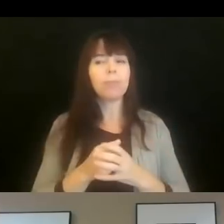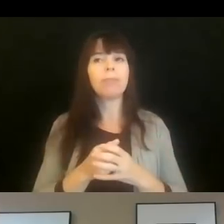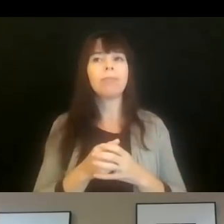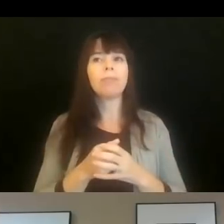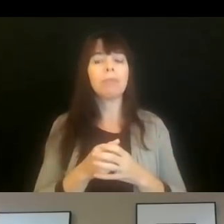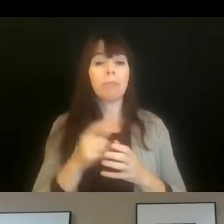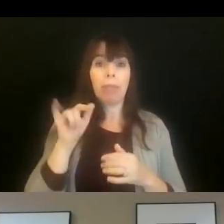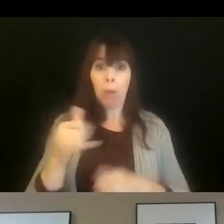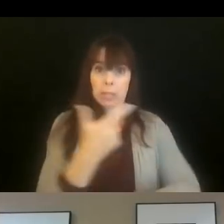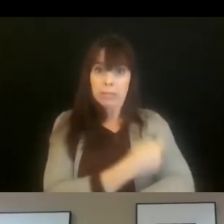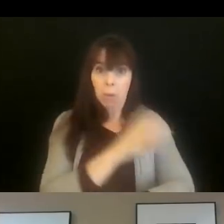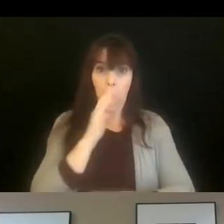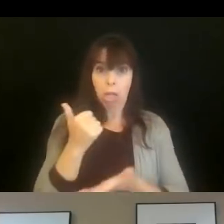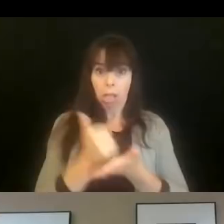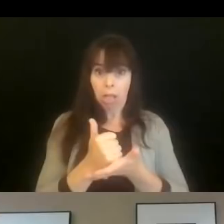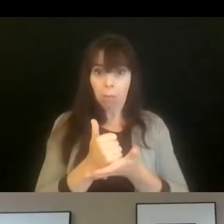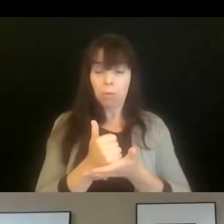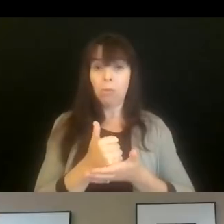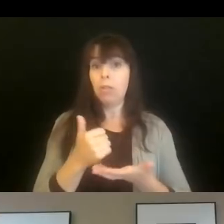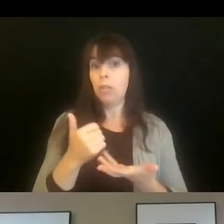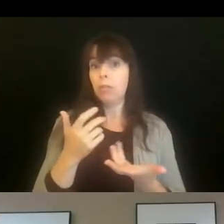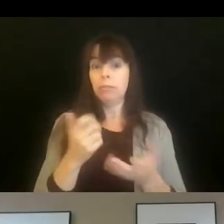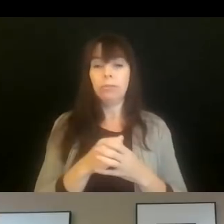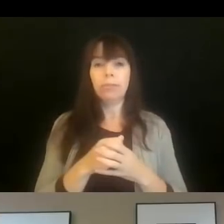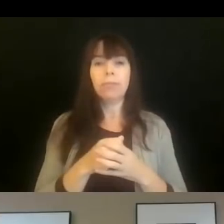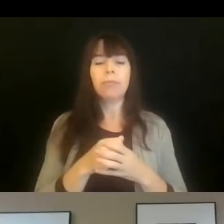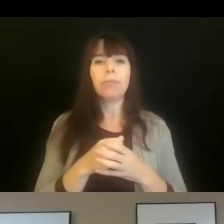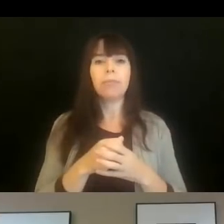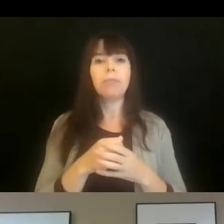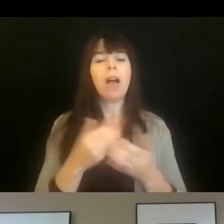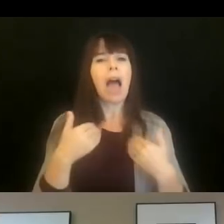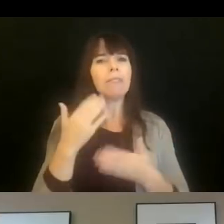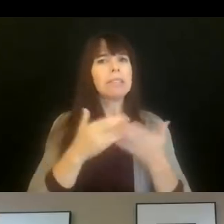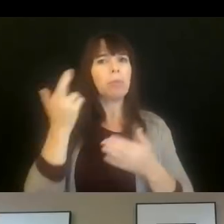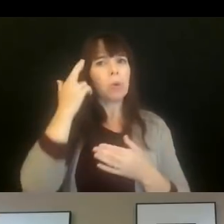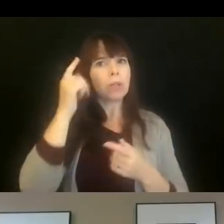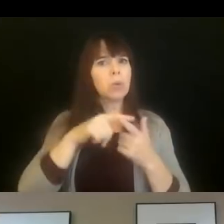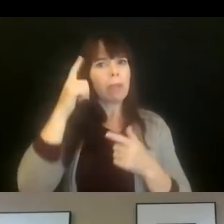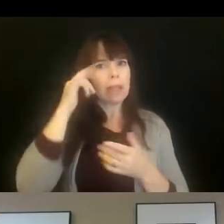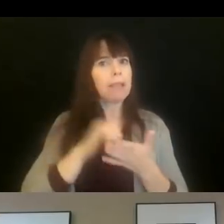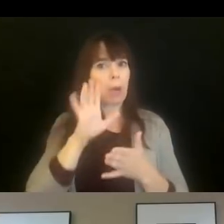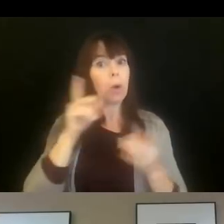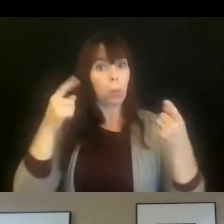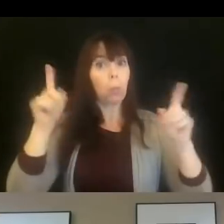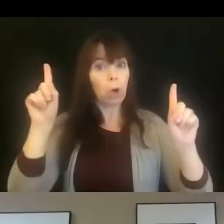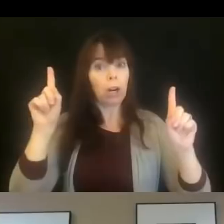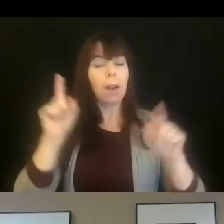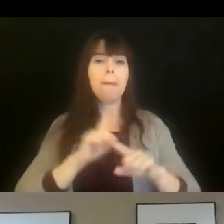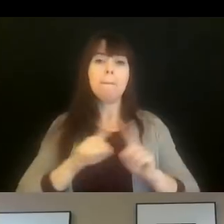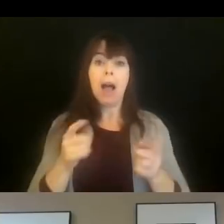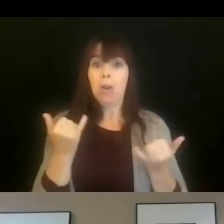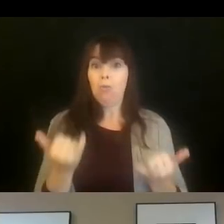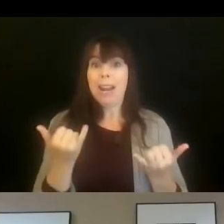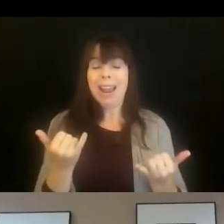do these vaccines help? Will I derive any benefit? Well, we have reasons to believe that they would work. However, at this